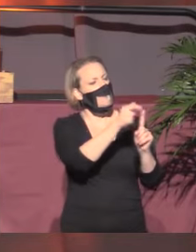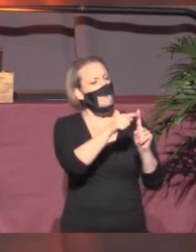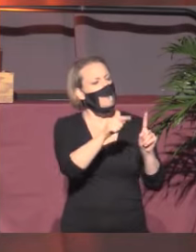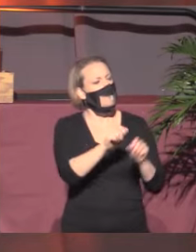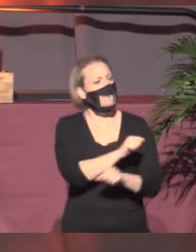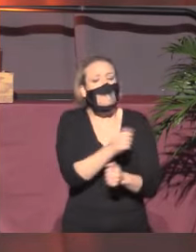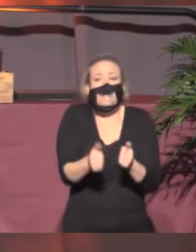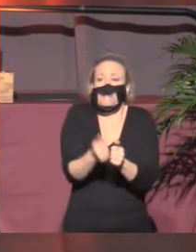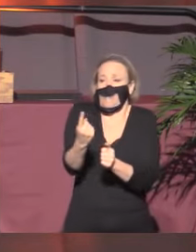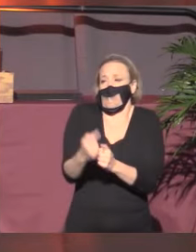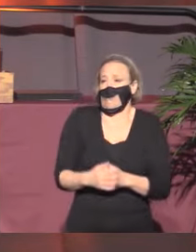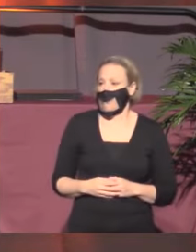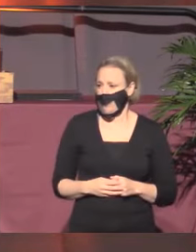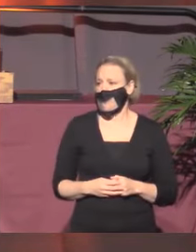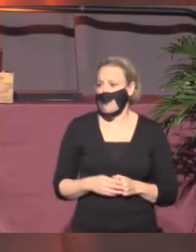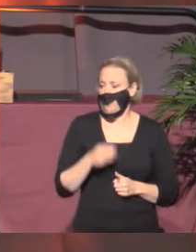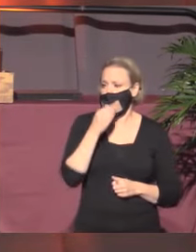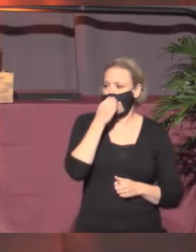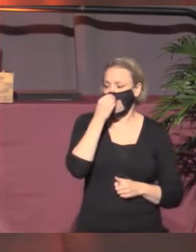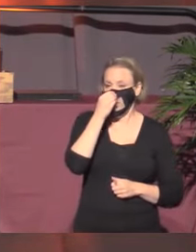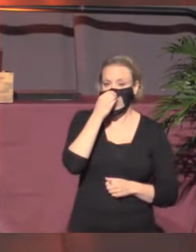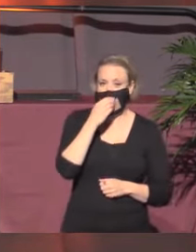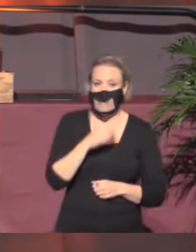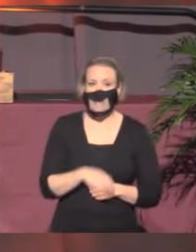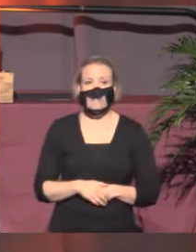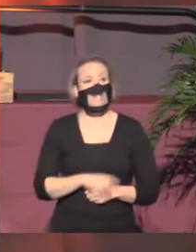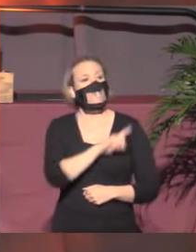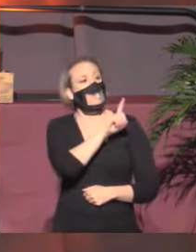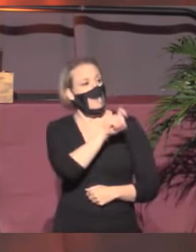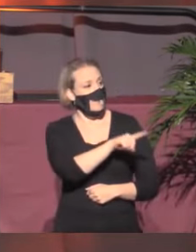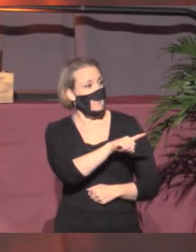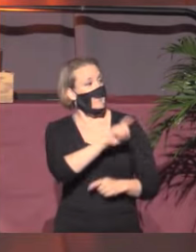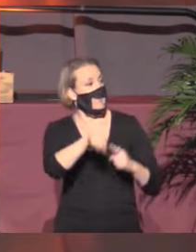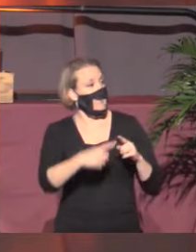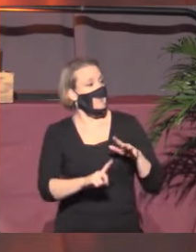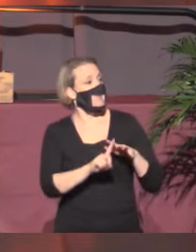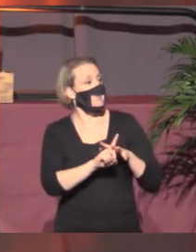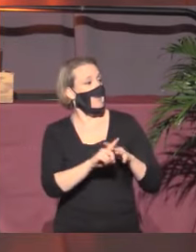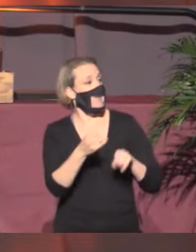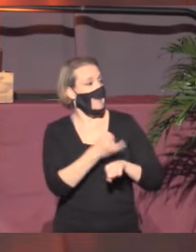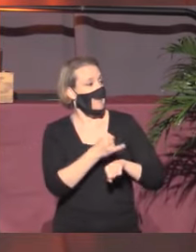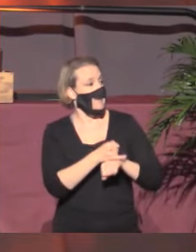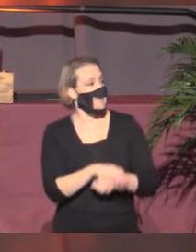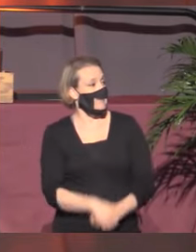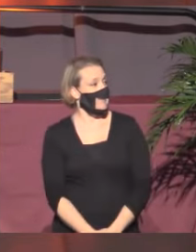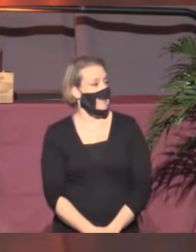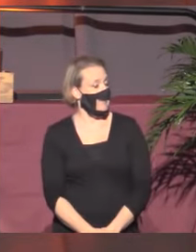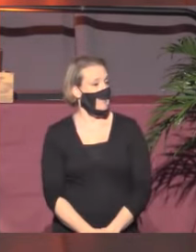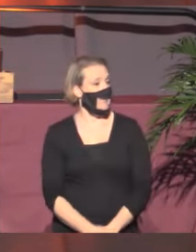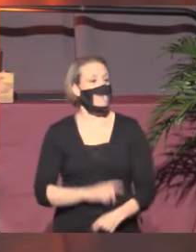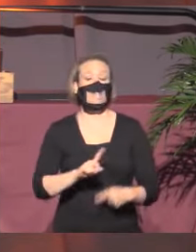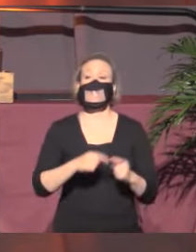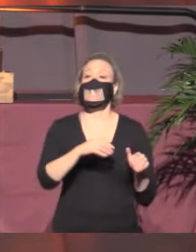can. We ask that of you when you walked in our doors. We ask that of you as you left